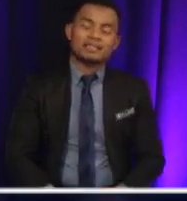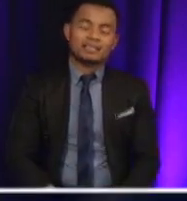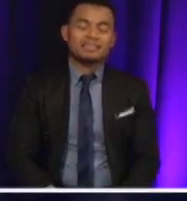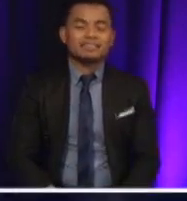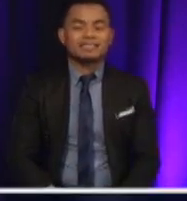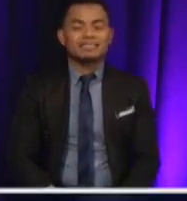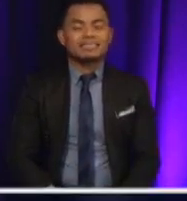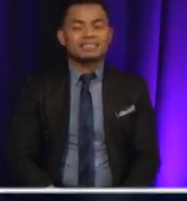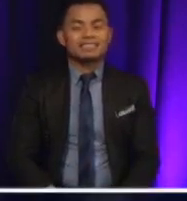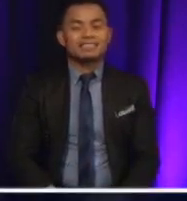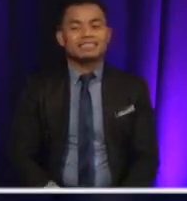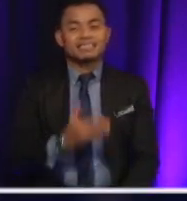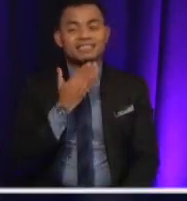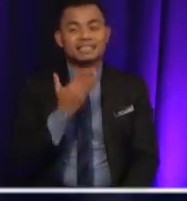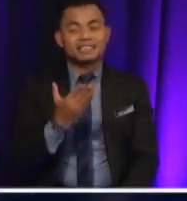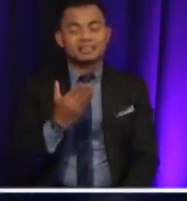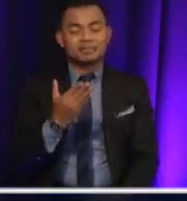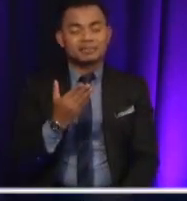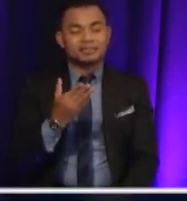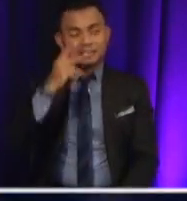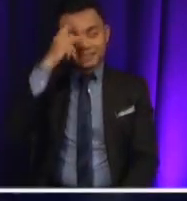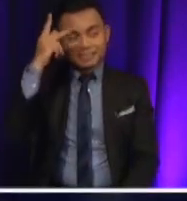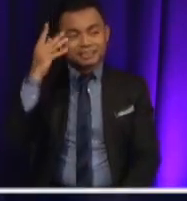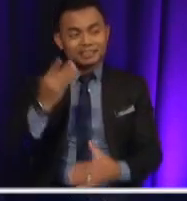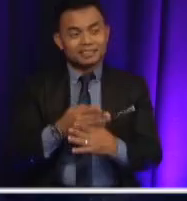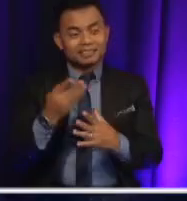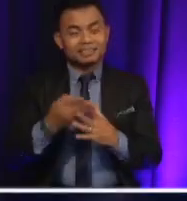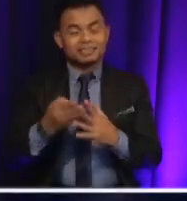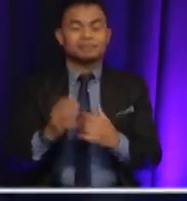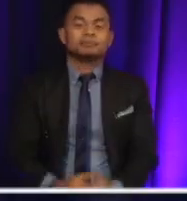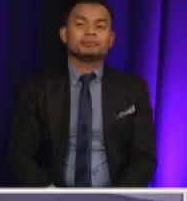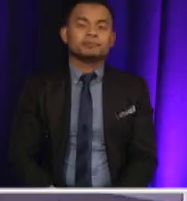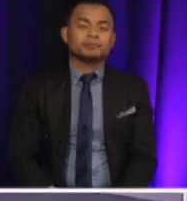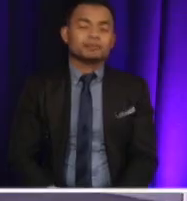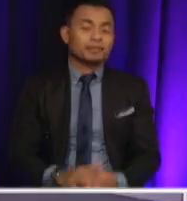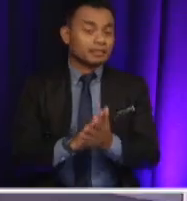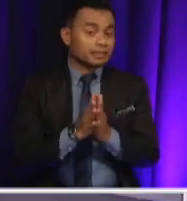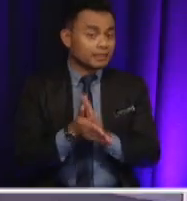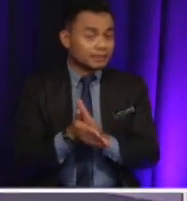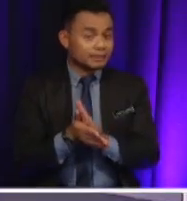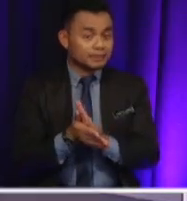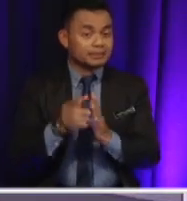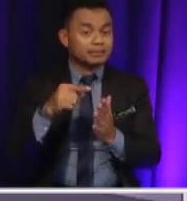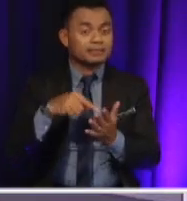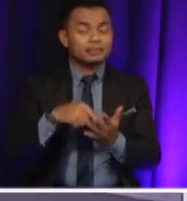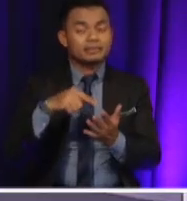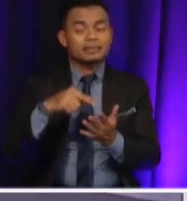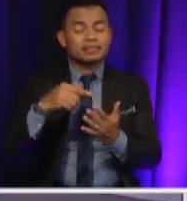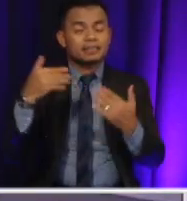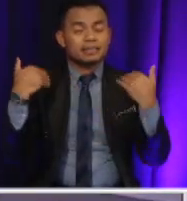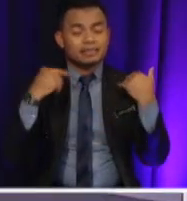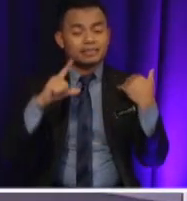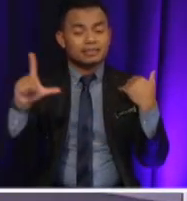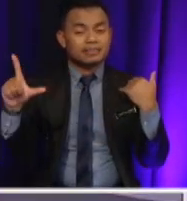you so much for sharing. All right. So Awesome. probably you can hear your poem. Yes, so this is not really a poem, it's actually a